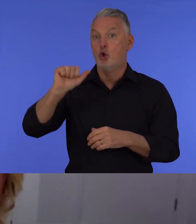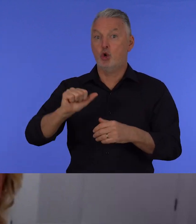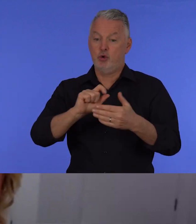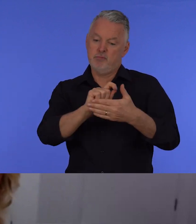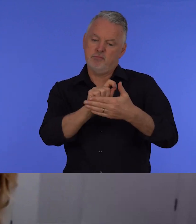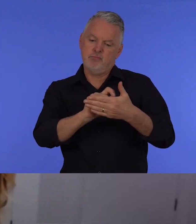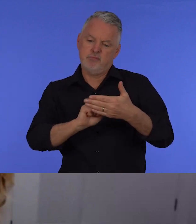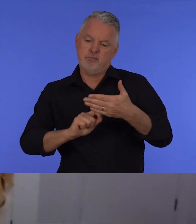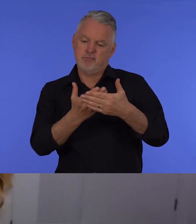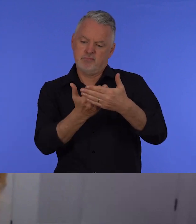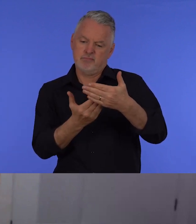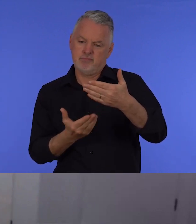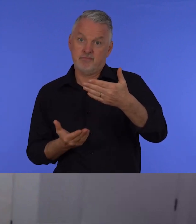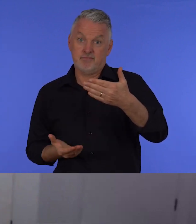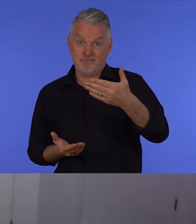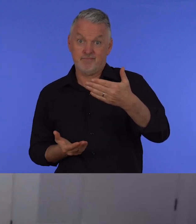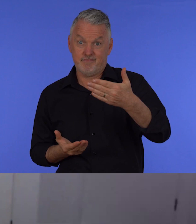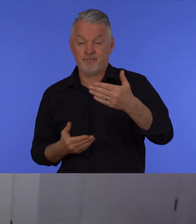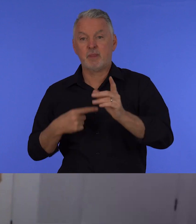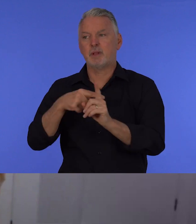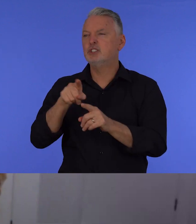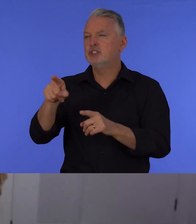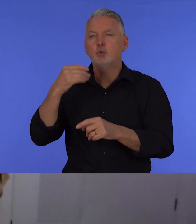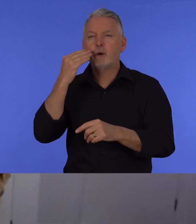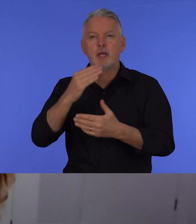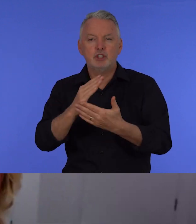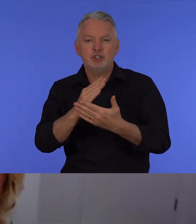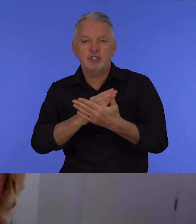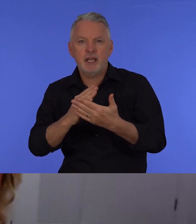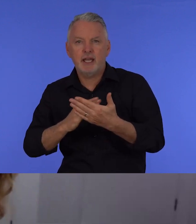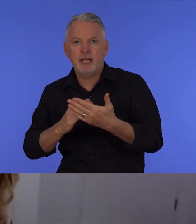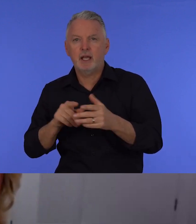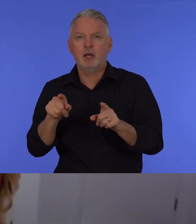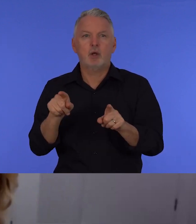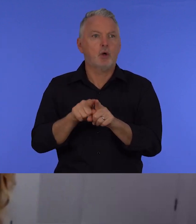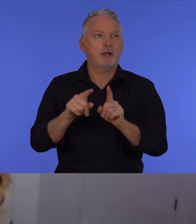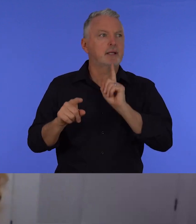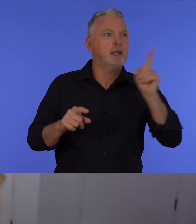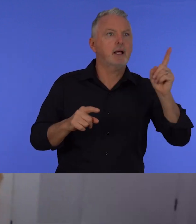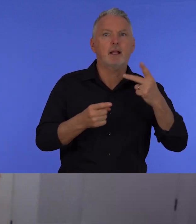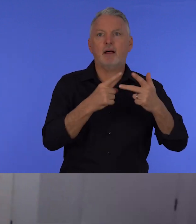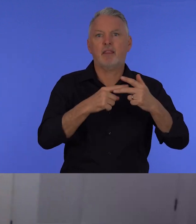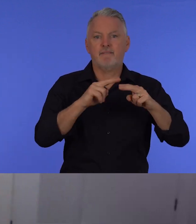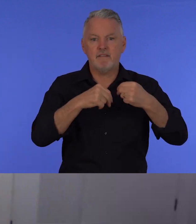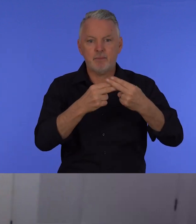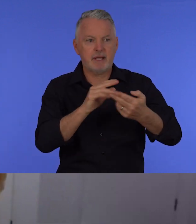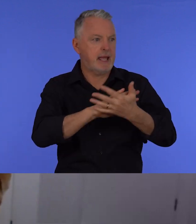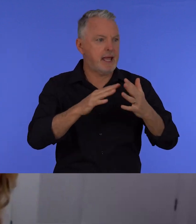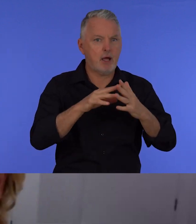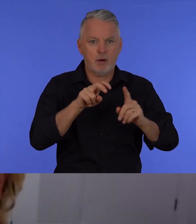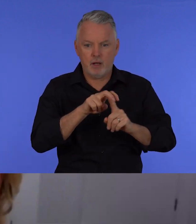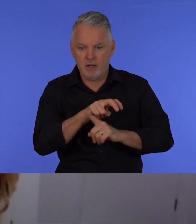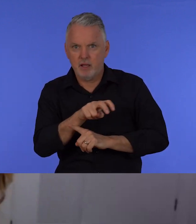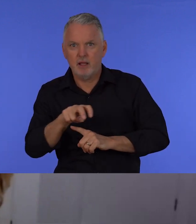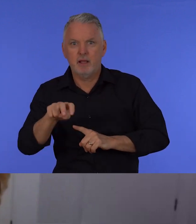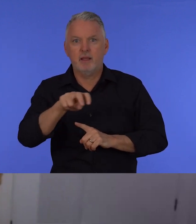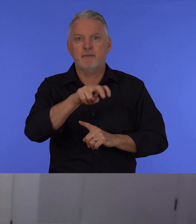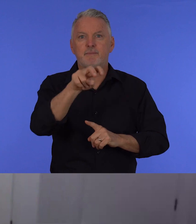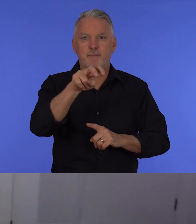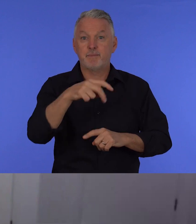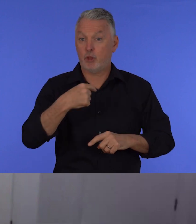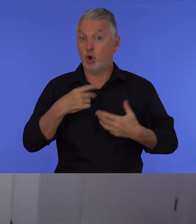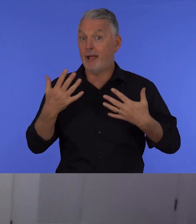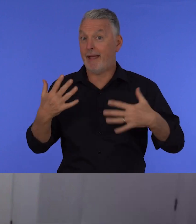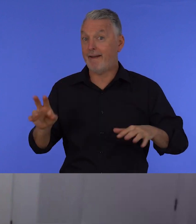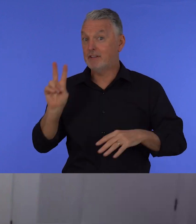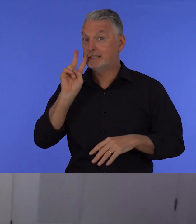this space. You often see that some of her pieces that she writes and presents, and she's always sharing her experience and insight to help